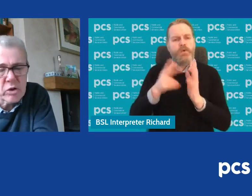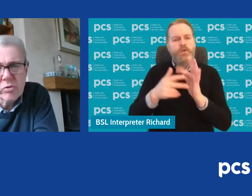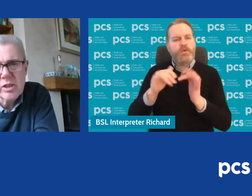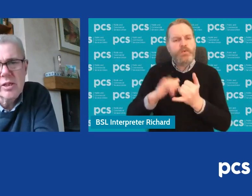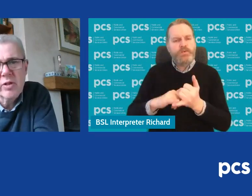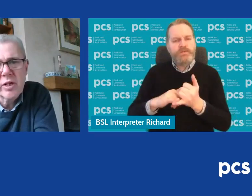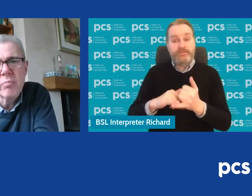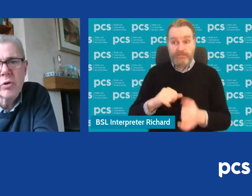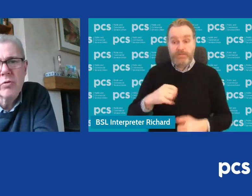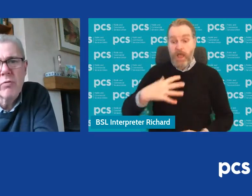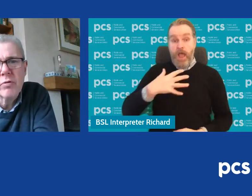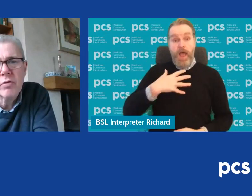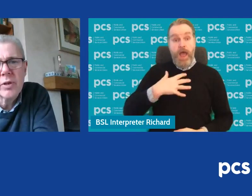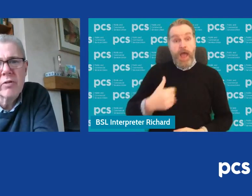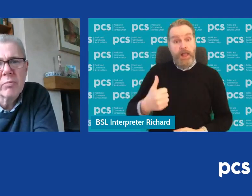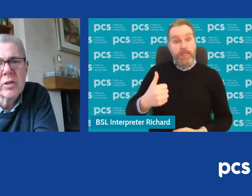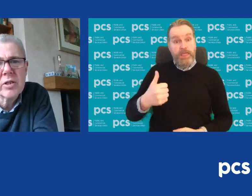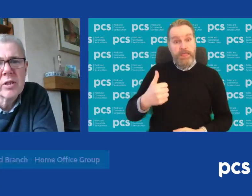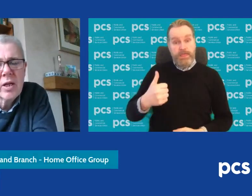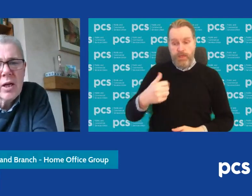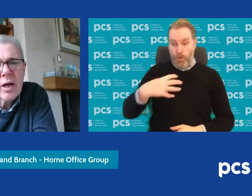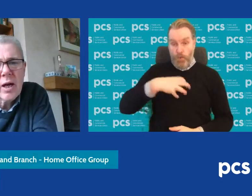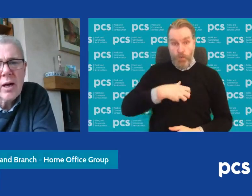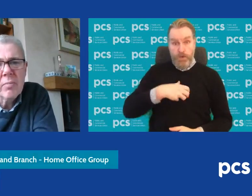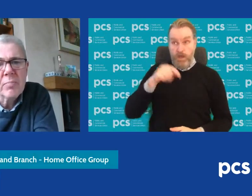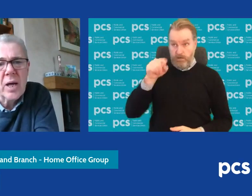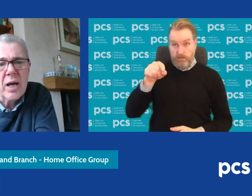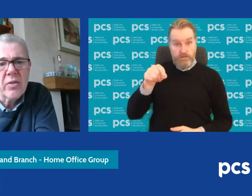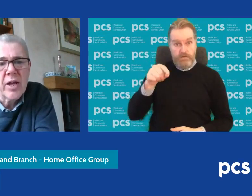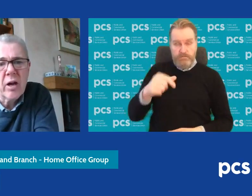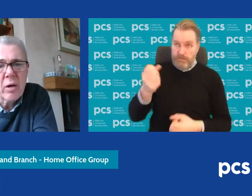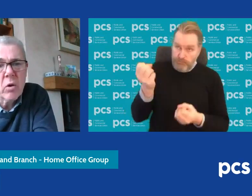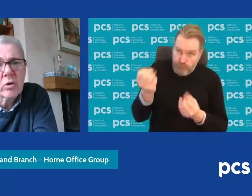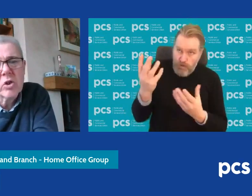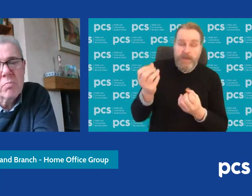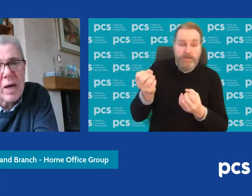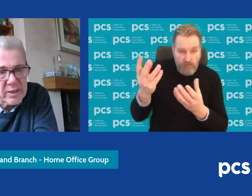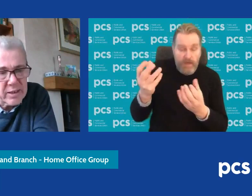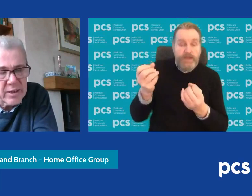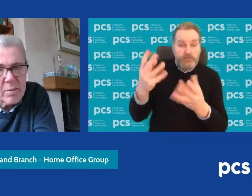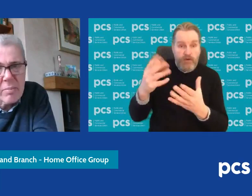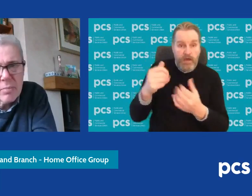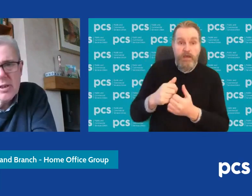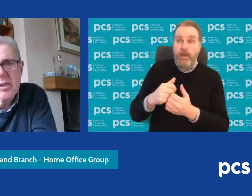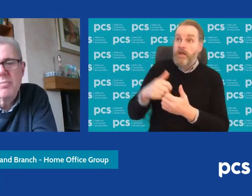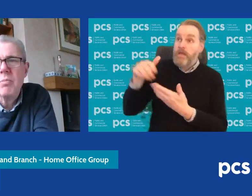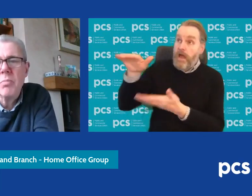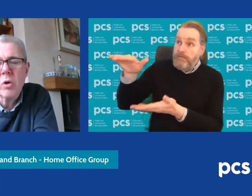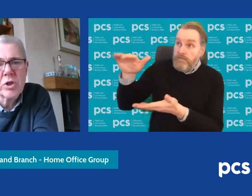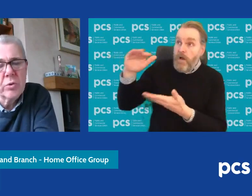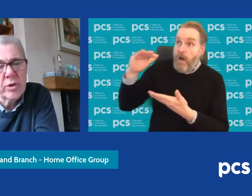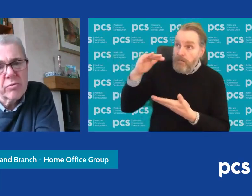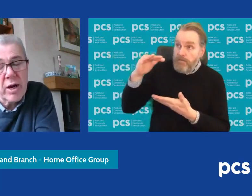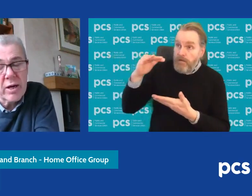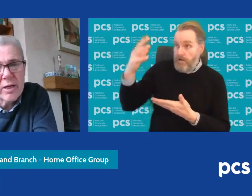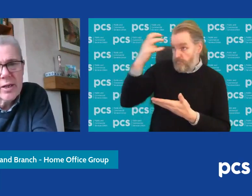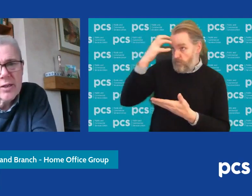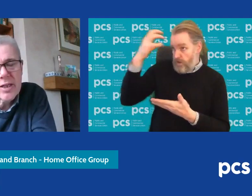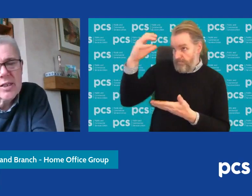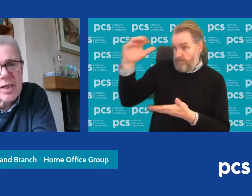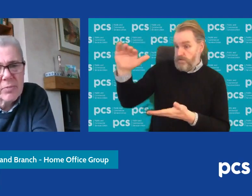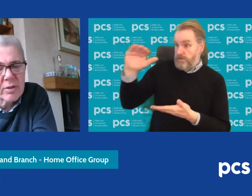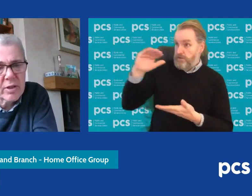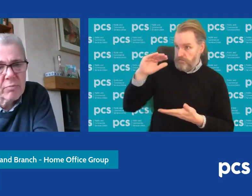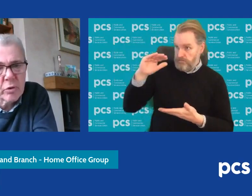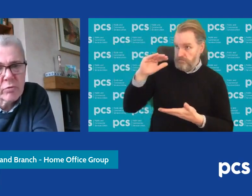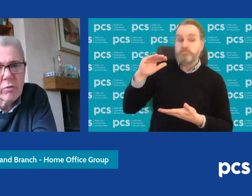have also received an improved offer from the government, and they are now also balloting their members Most unions recommending